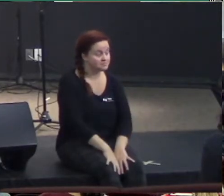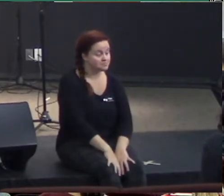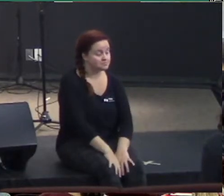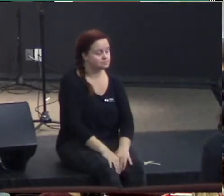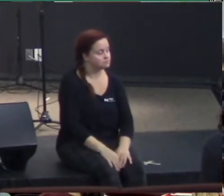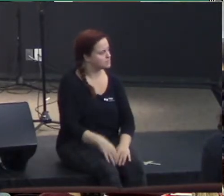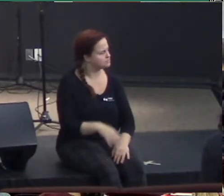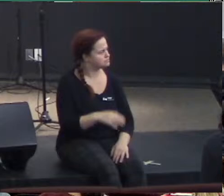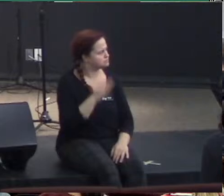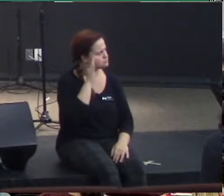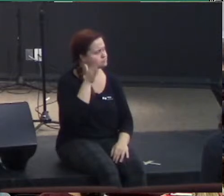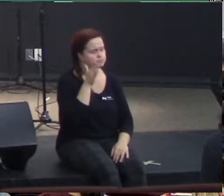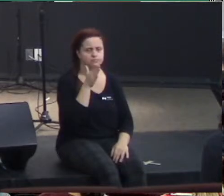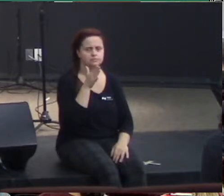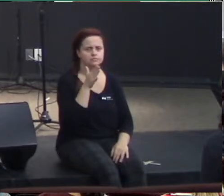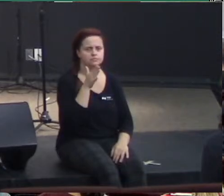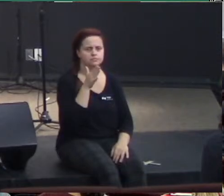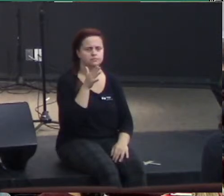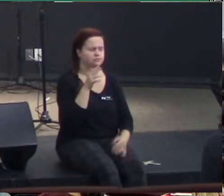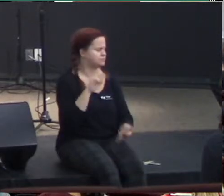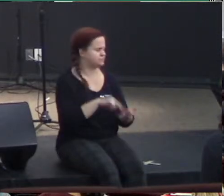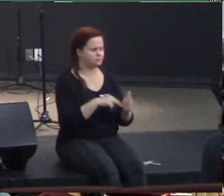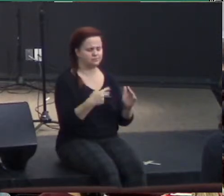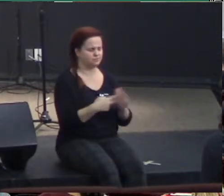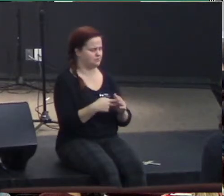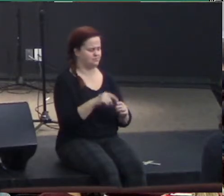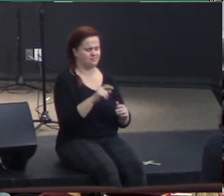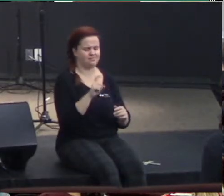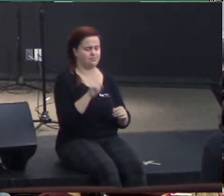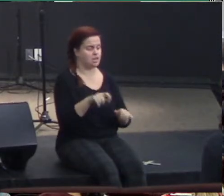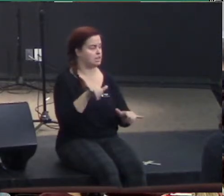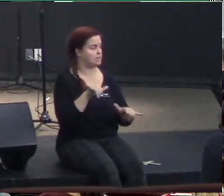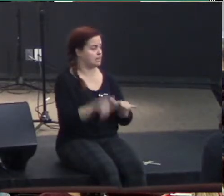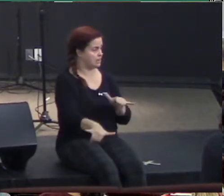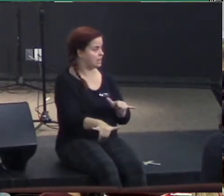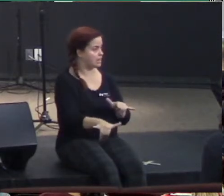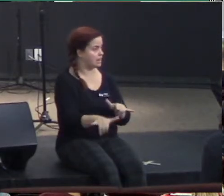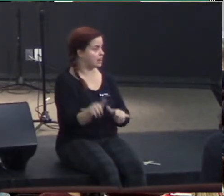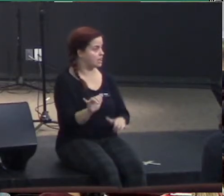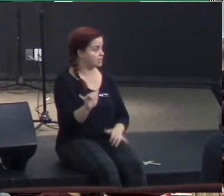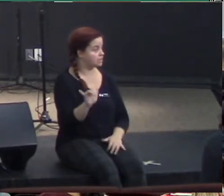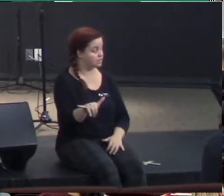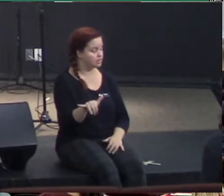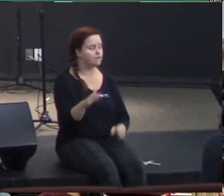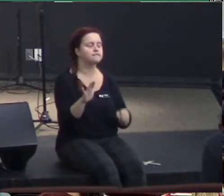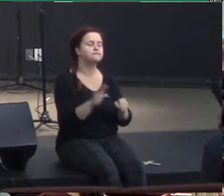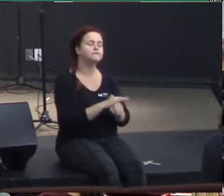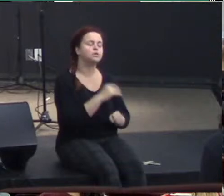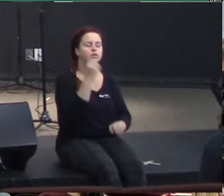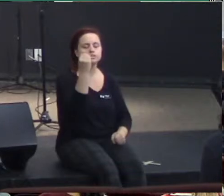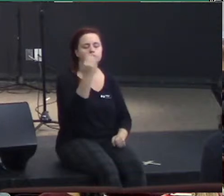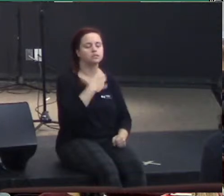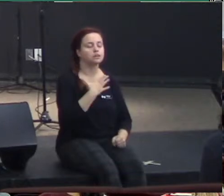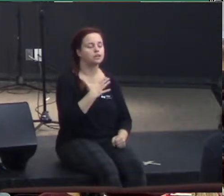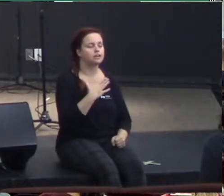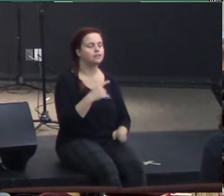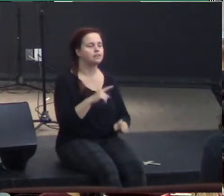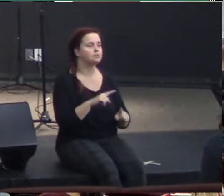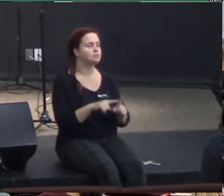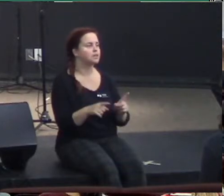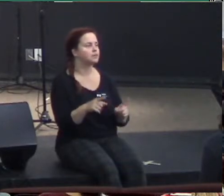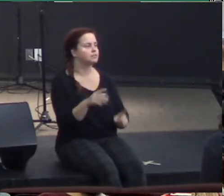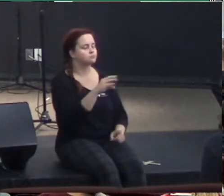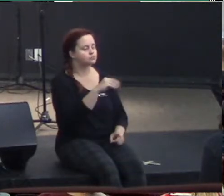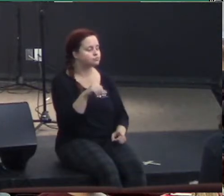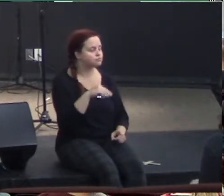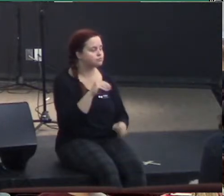But hey, doesn't mean we have to stay that way. Full of grace, yet seasoned with salt. And